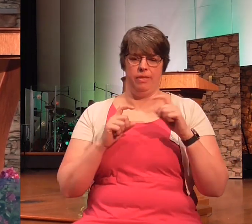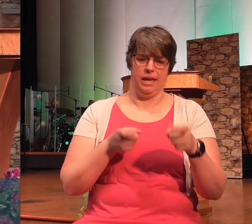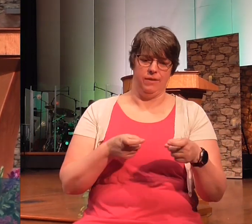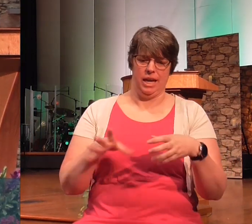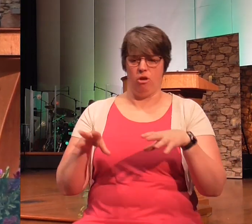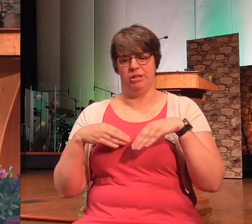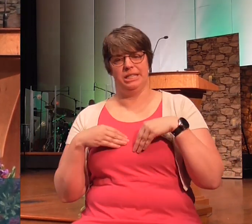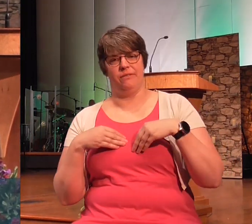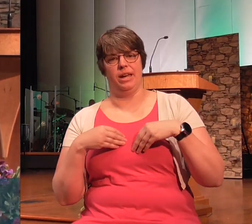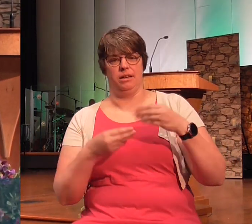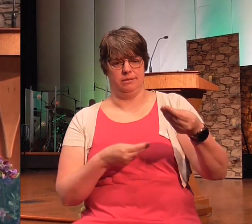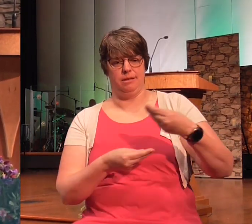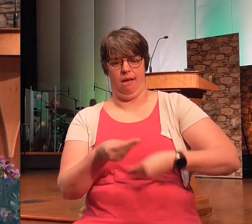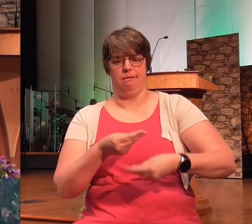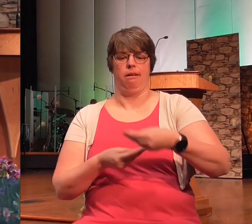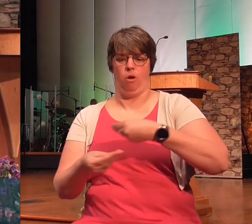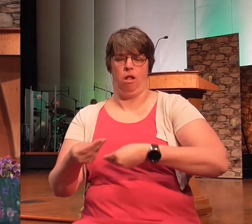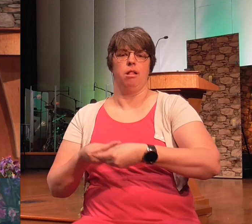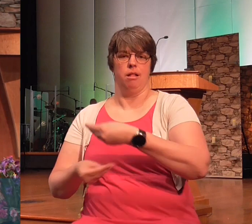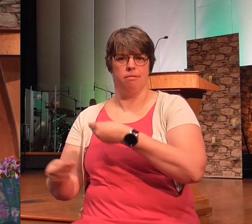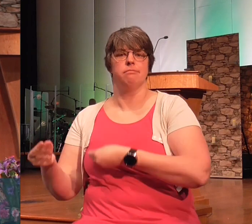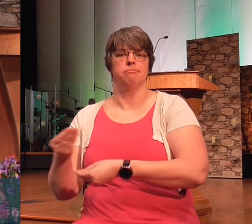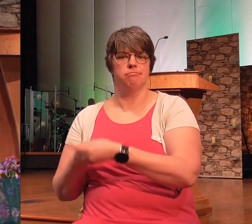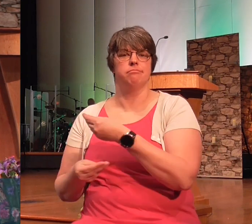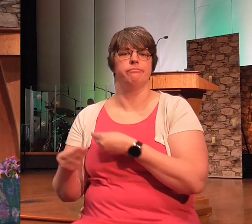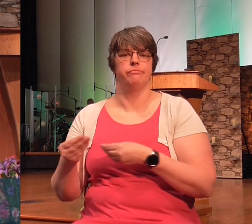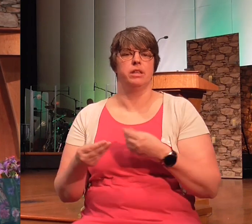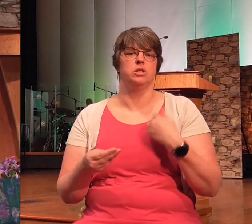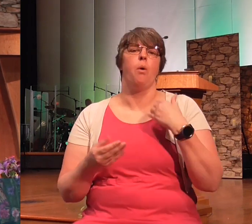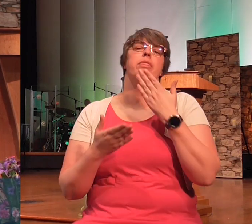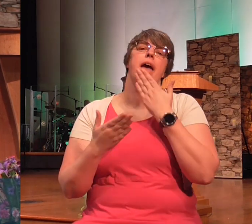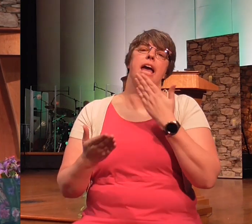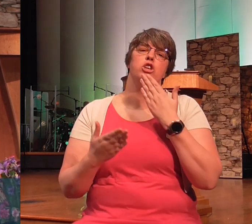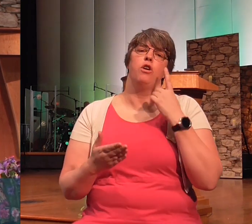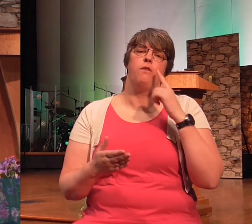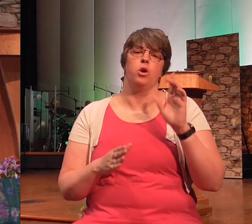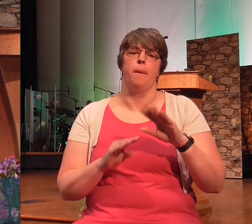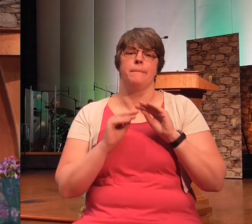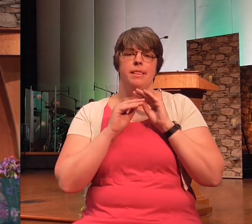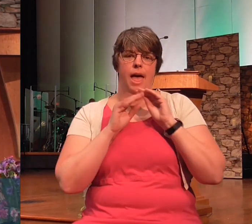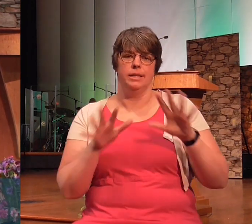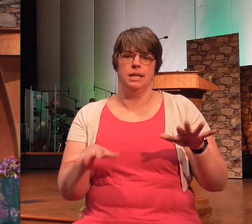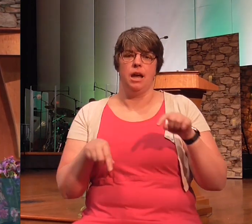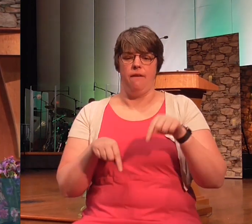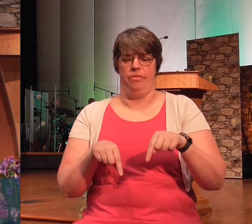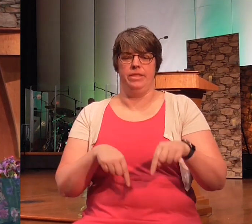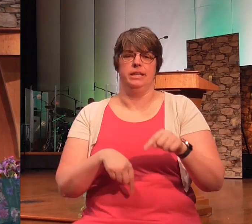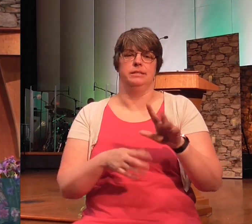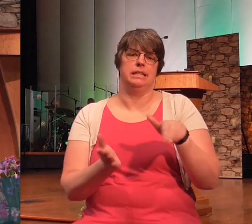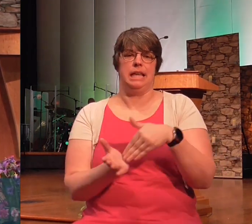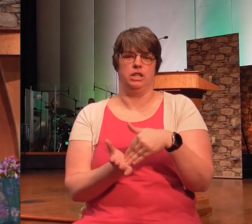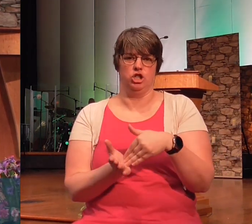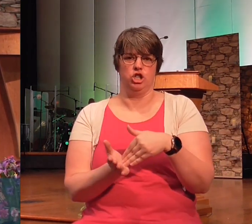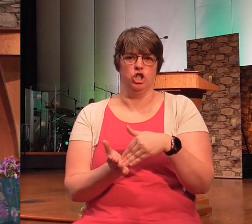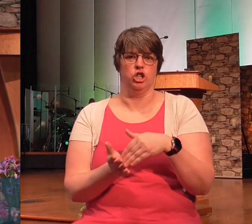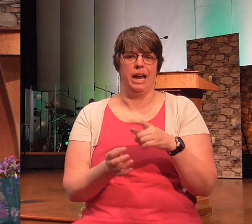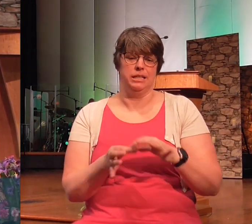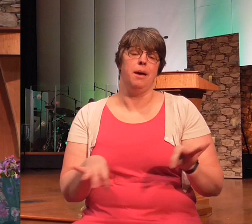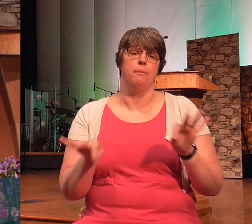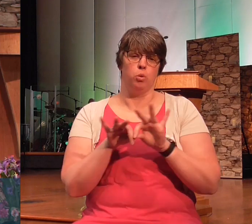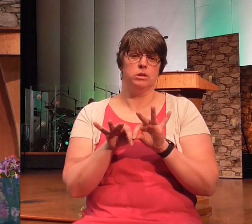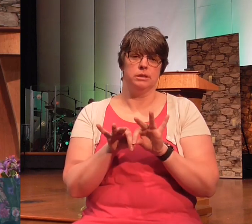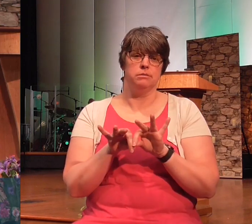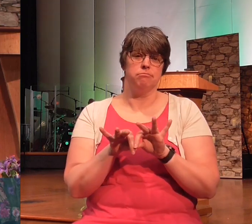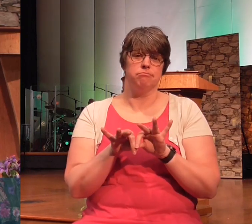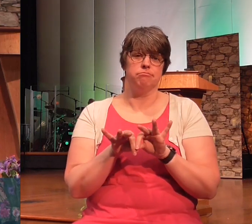So thank you for your consciousness of abundance and your blessing of this mighty spiritual center. It's important. This is